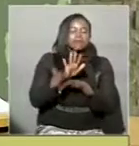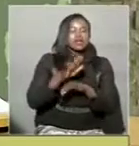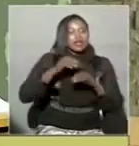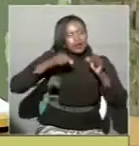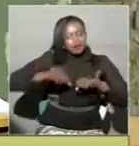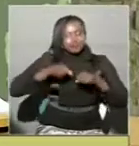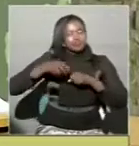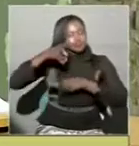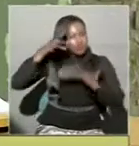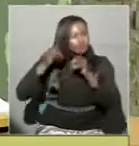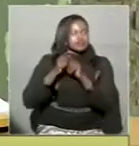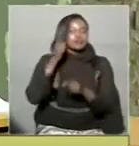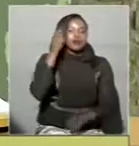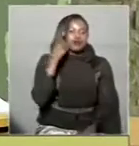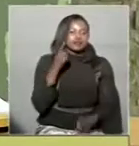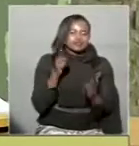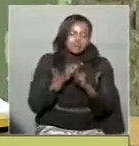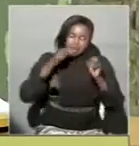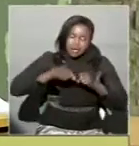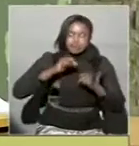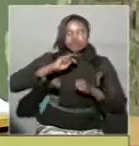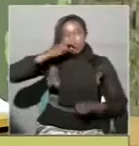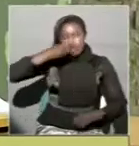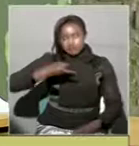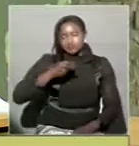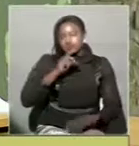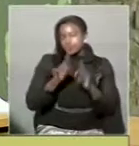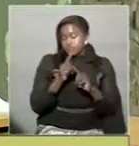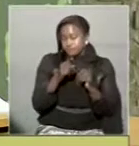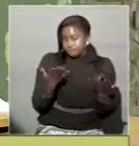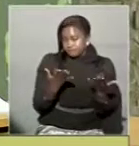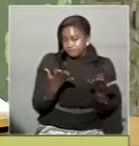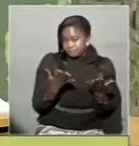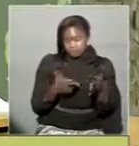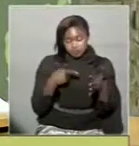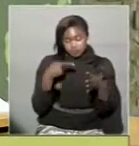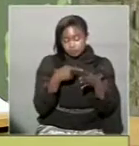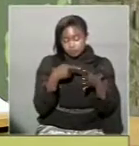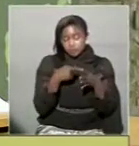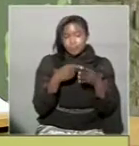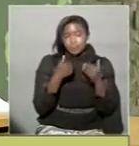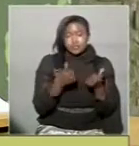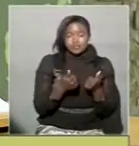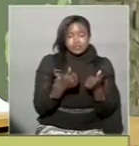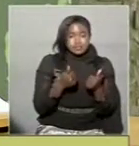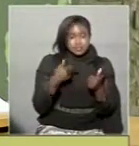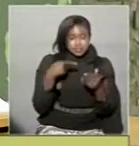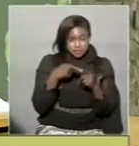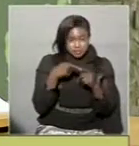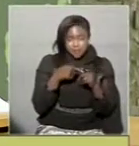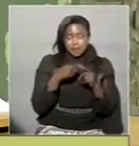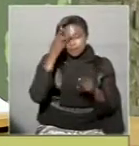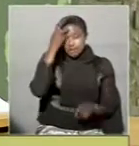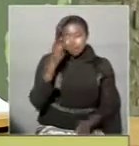able to now answer questions whenever they are taught. And then finally, the parents or the community is the fourth pillar